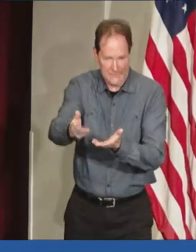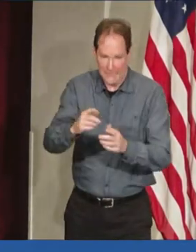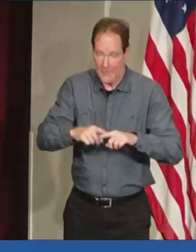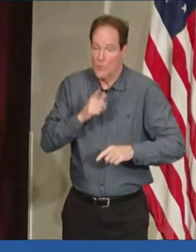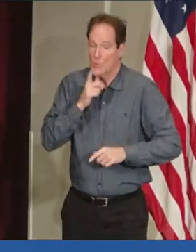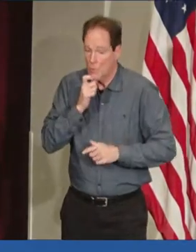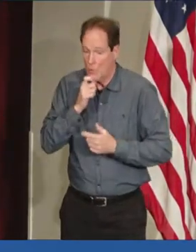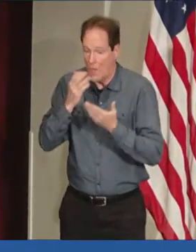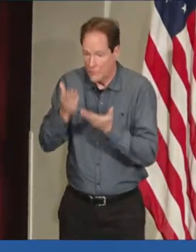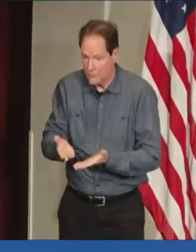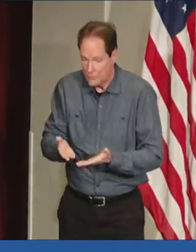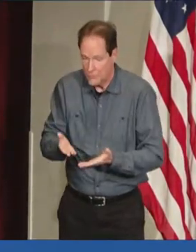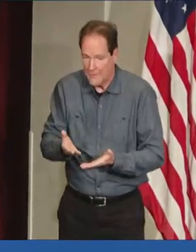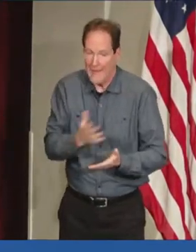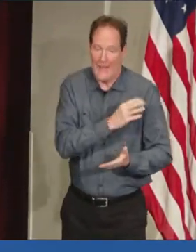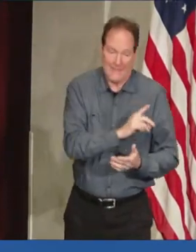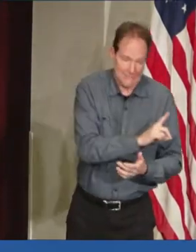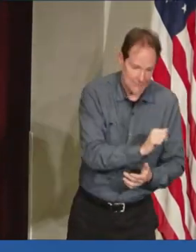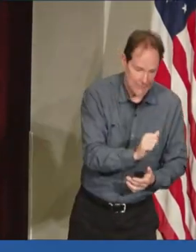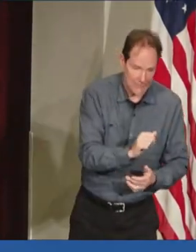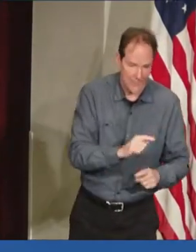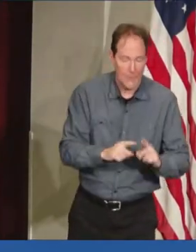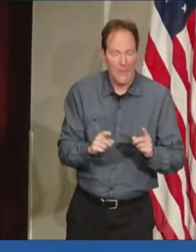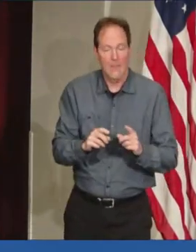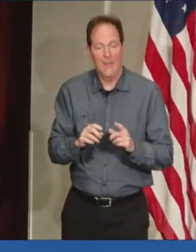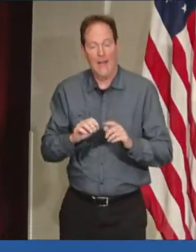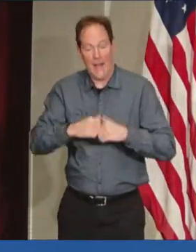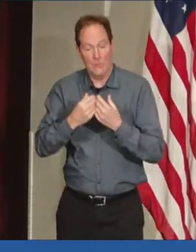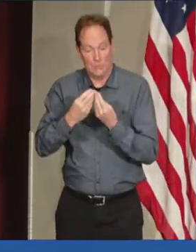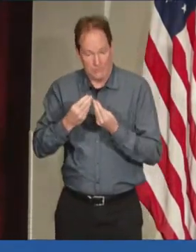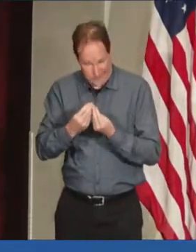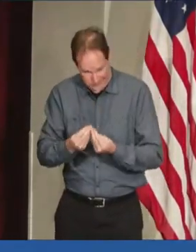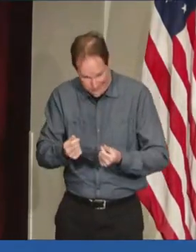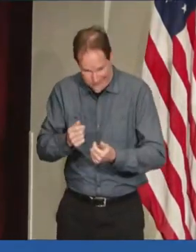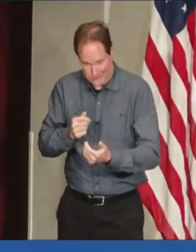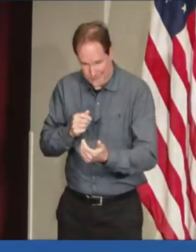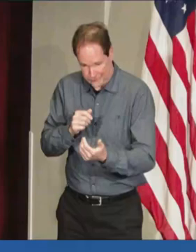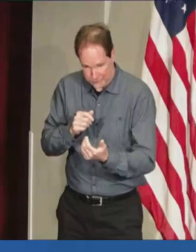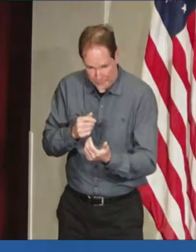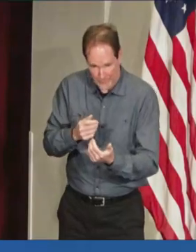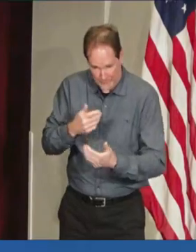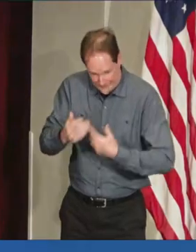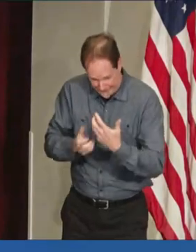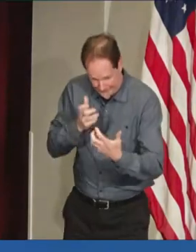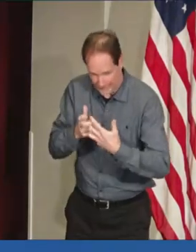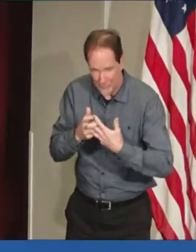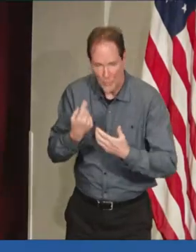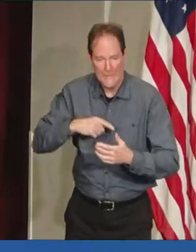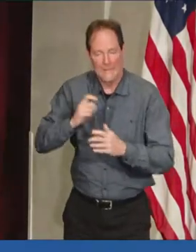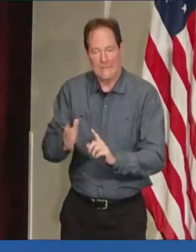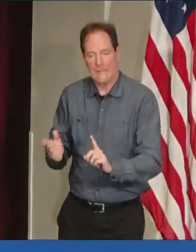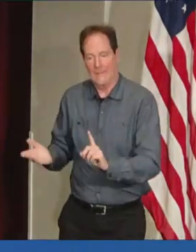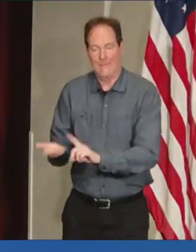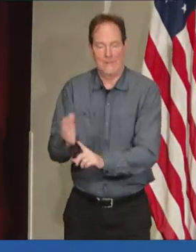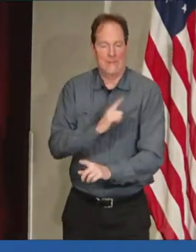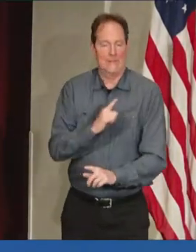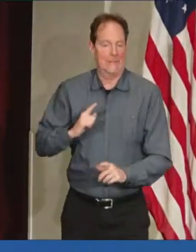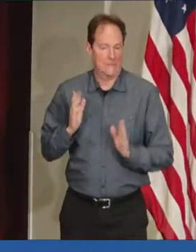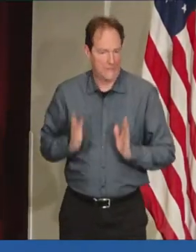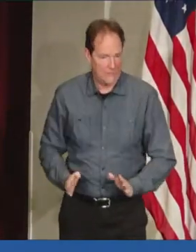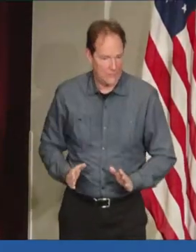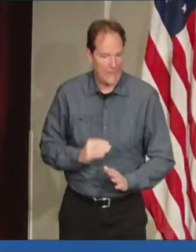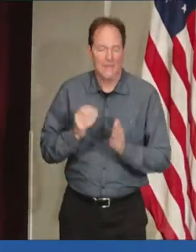disability, the remedies may be different, but what we needed to be able to do was to convince legislators and the general